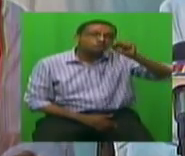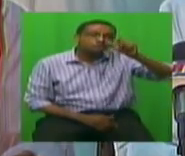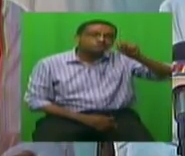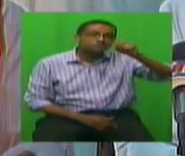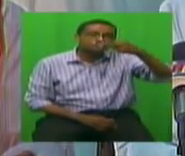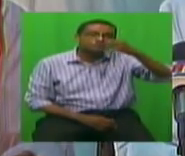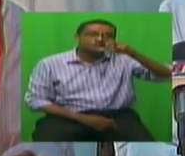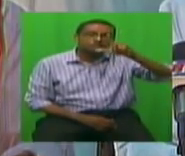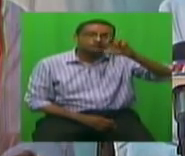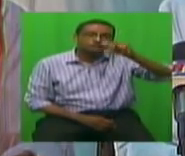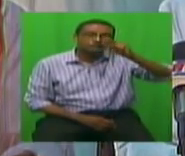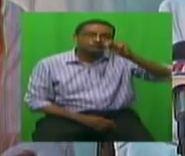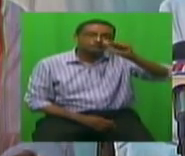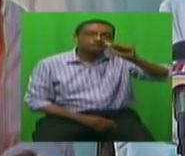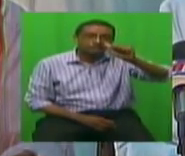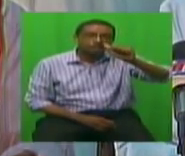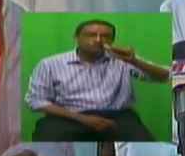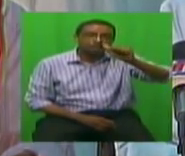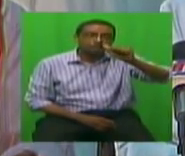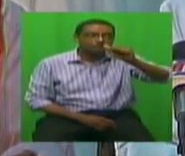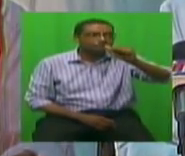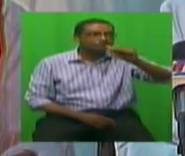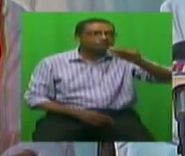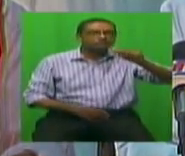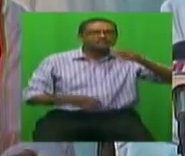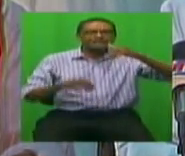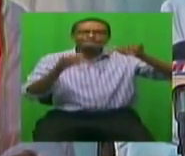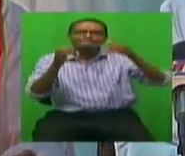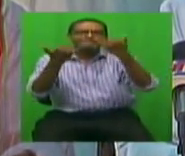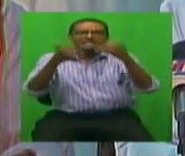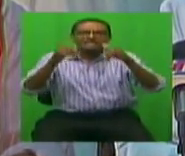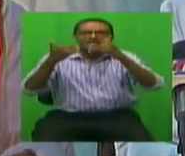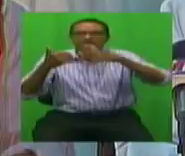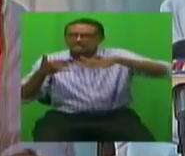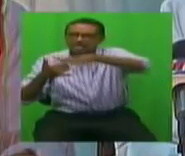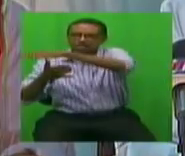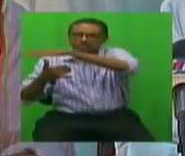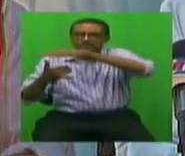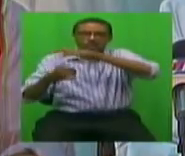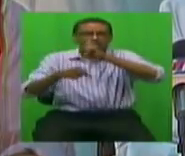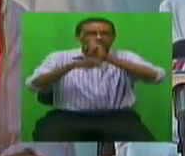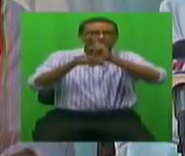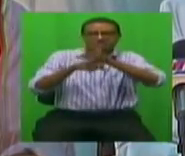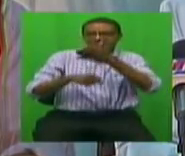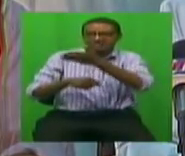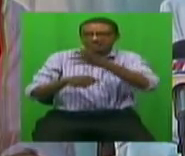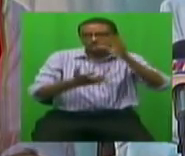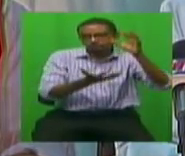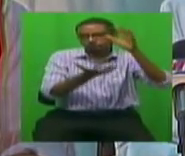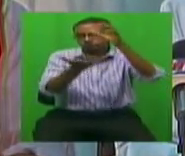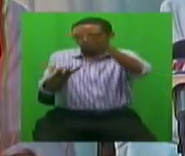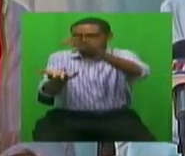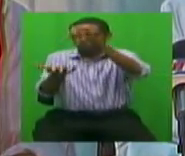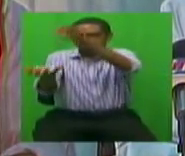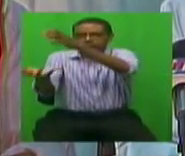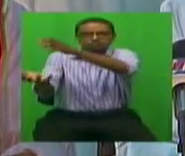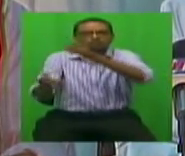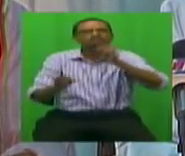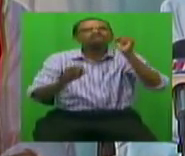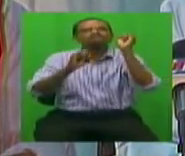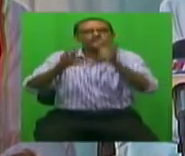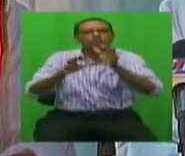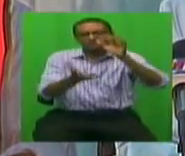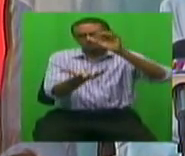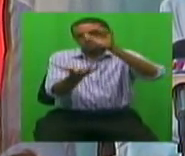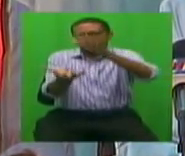the recreation field and recreation grounds as a dumping point. So we've asked the authorities to go there and to clear